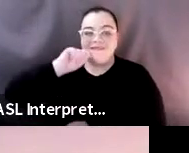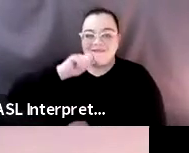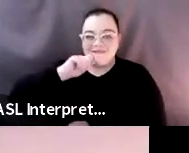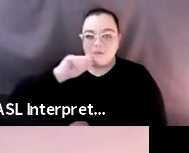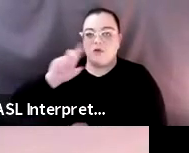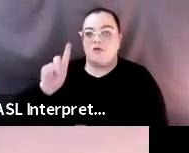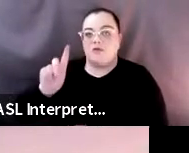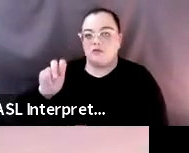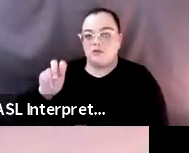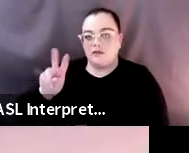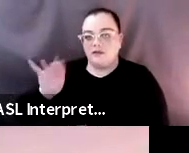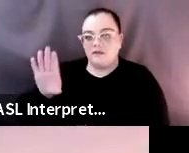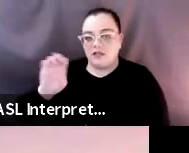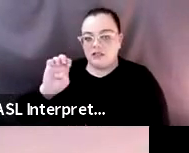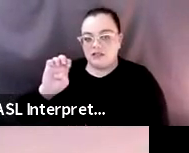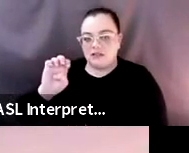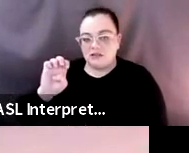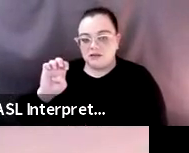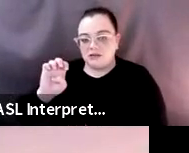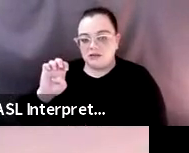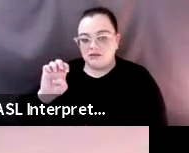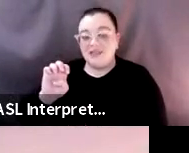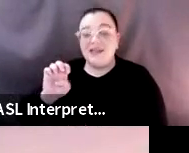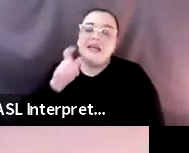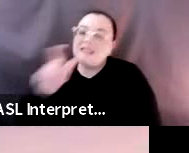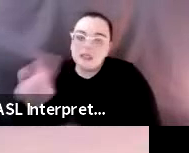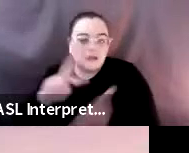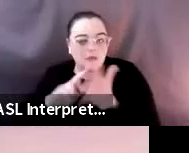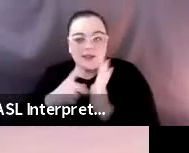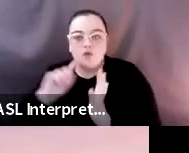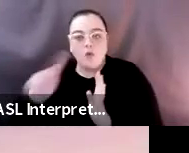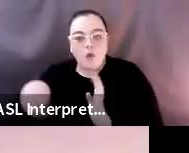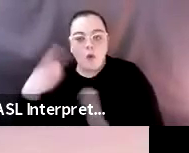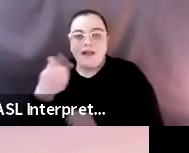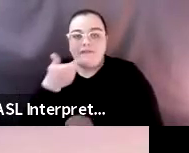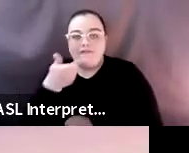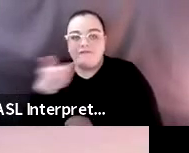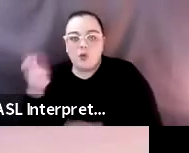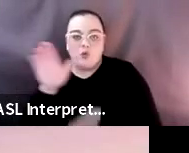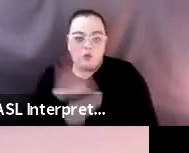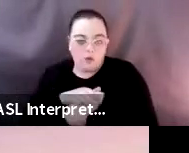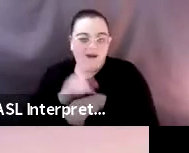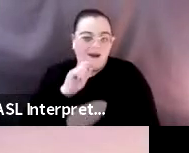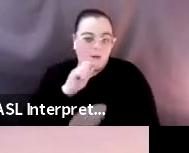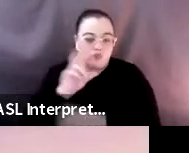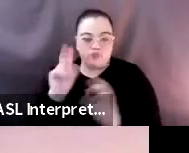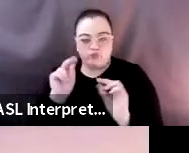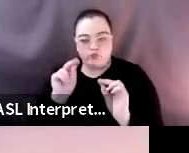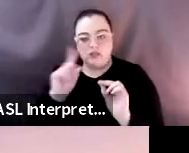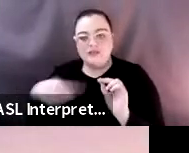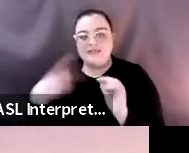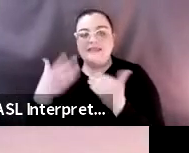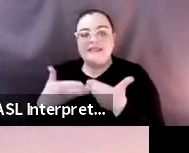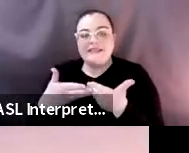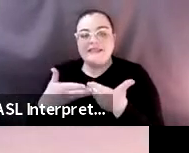to say that this only can be viewed on Apple devices. It's just what is a very